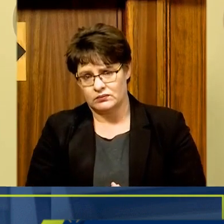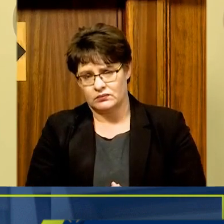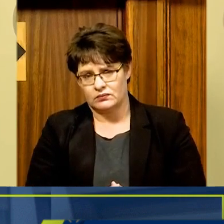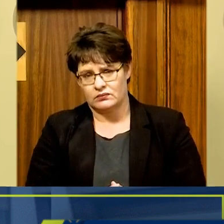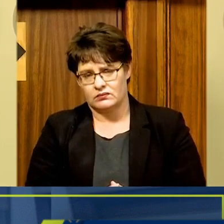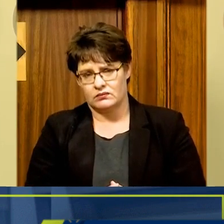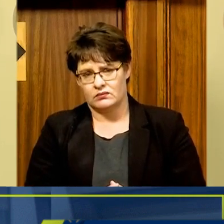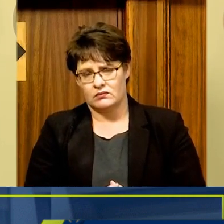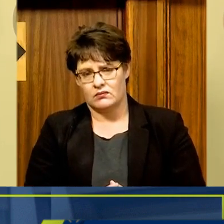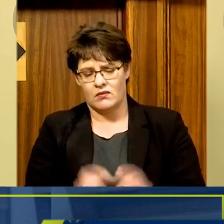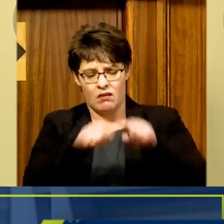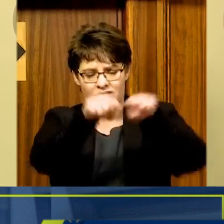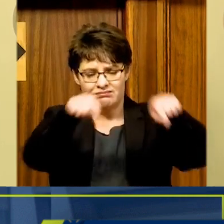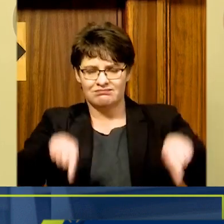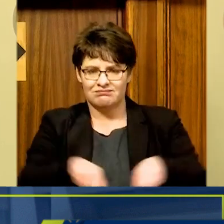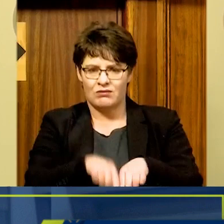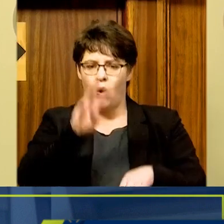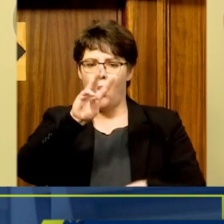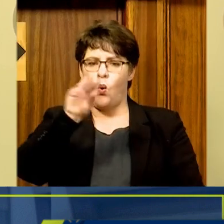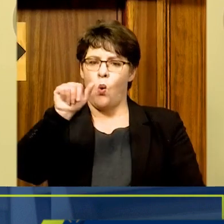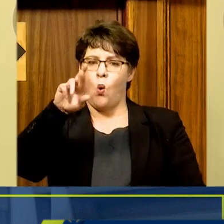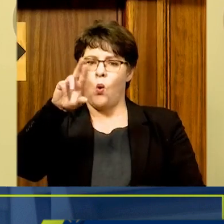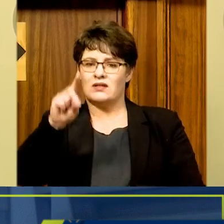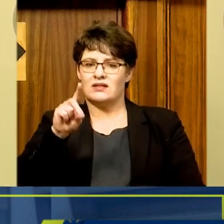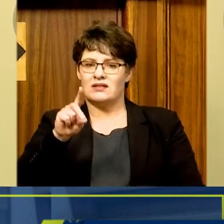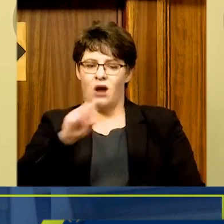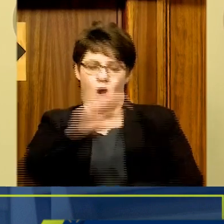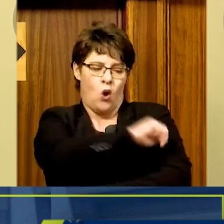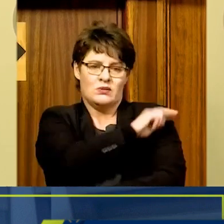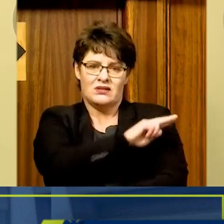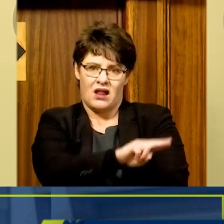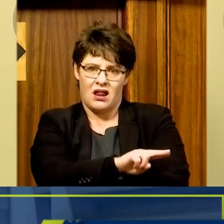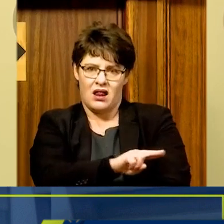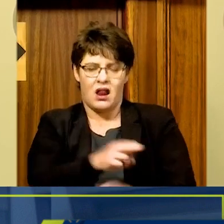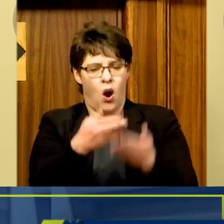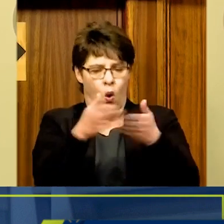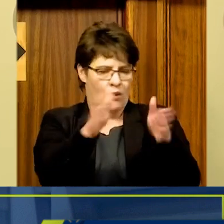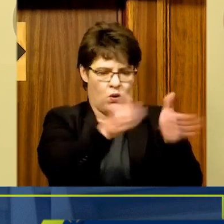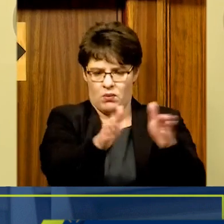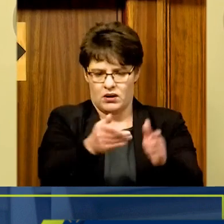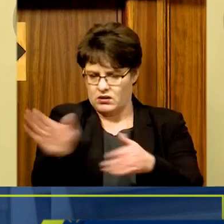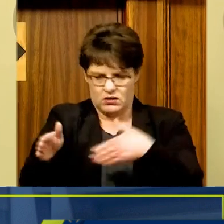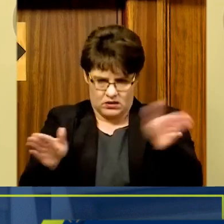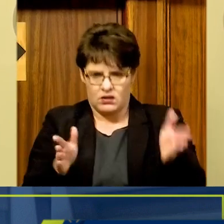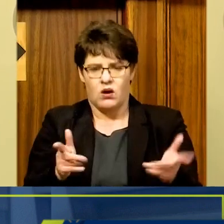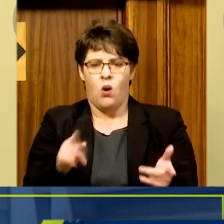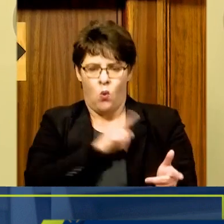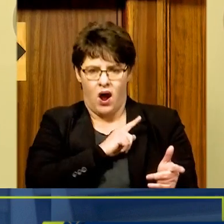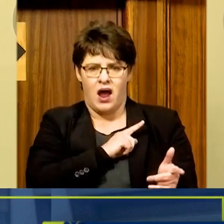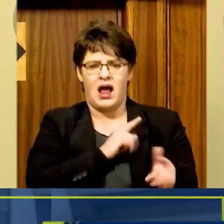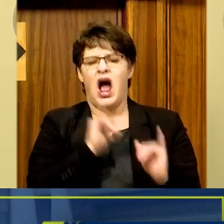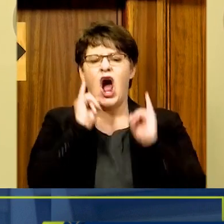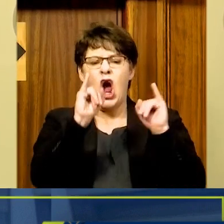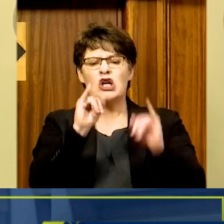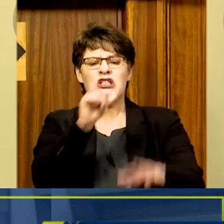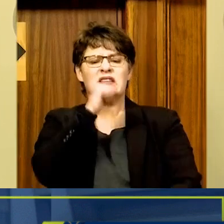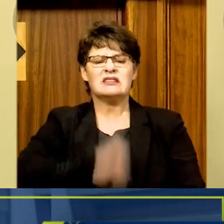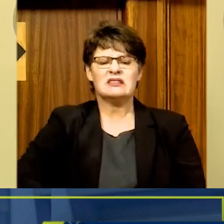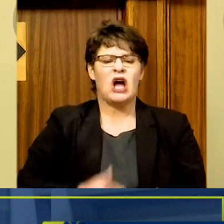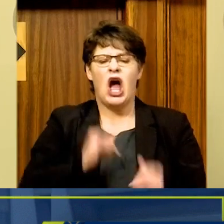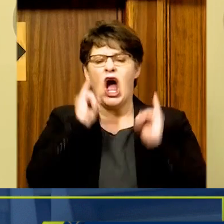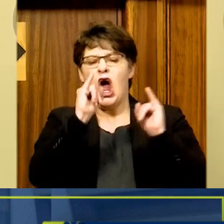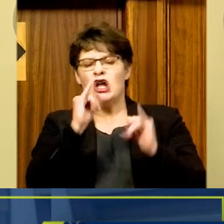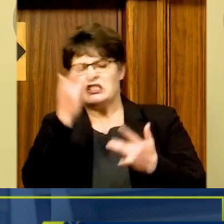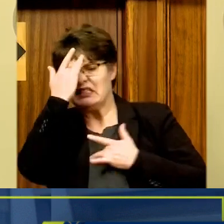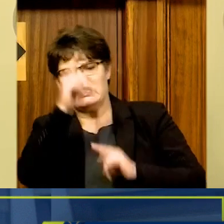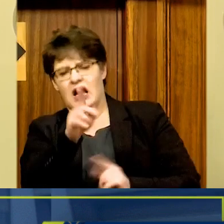Ward capacity is being freed up in a number of hospitals by delaying urgent care,